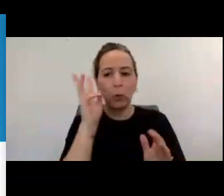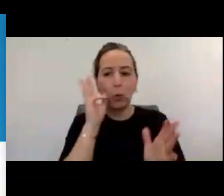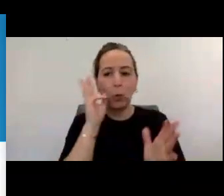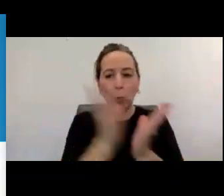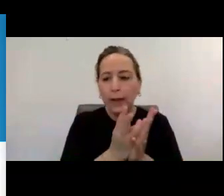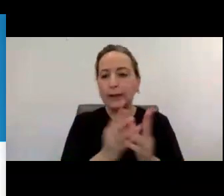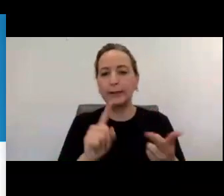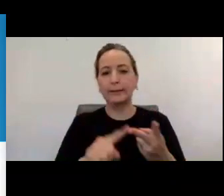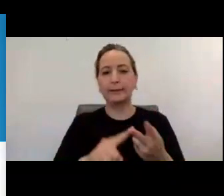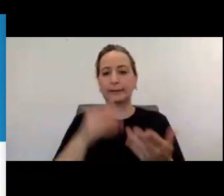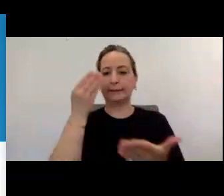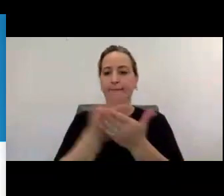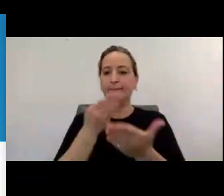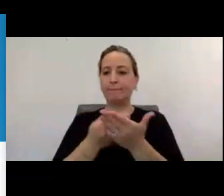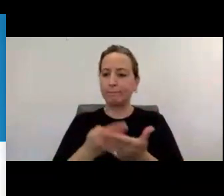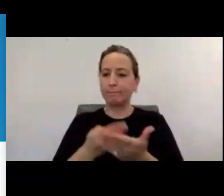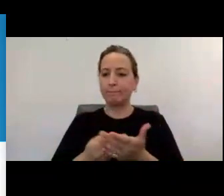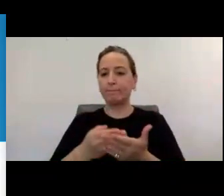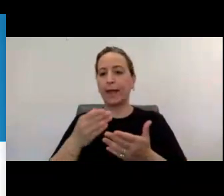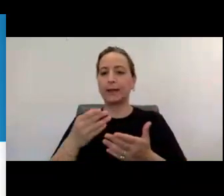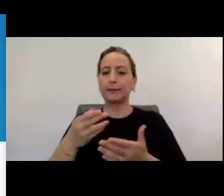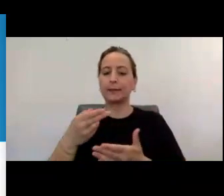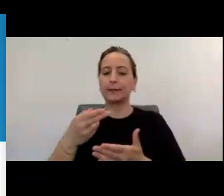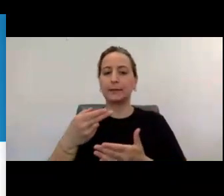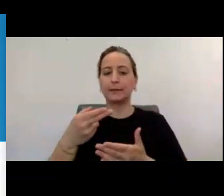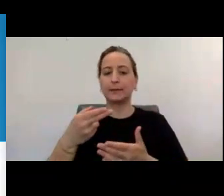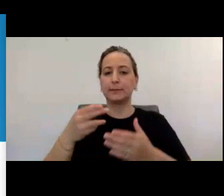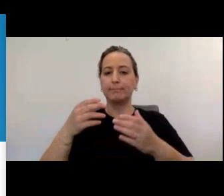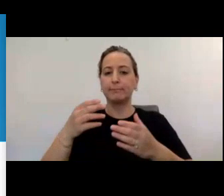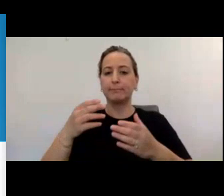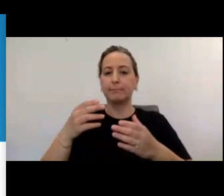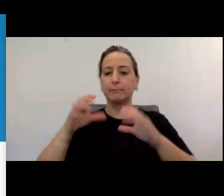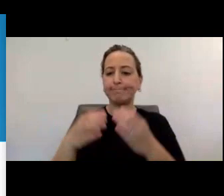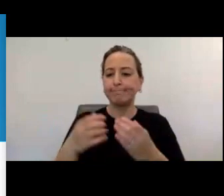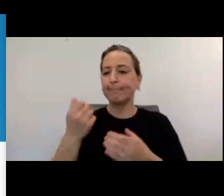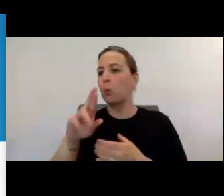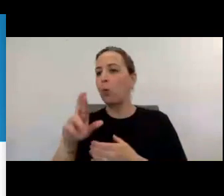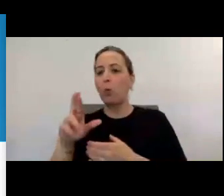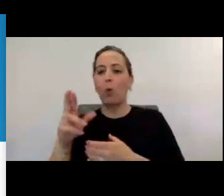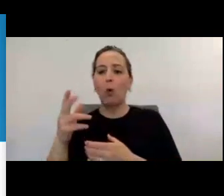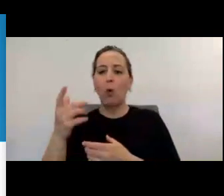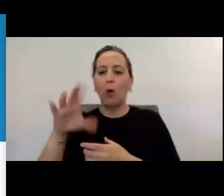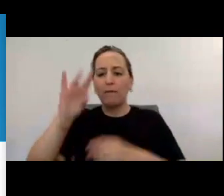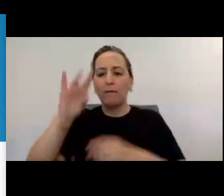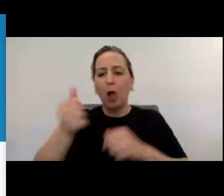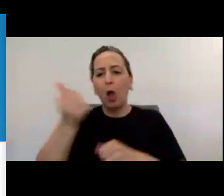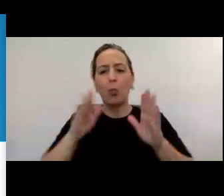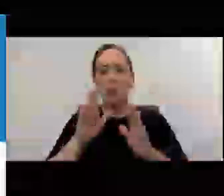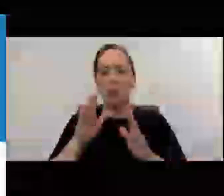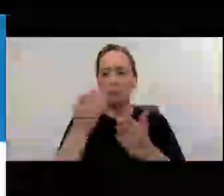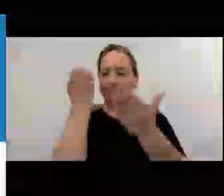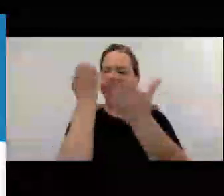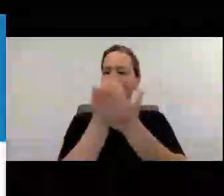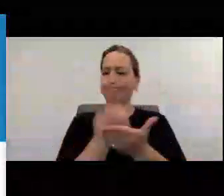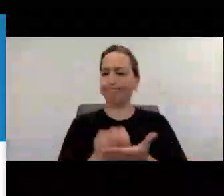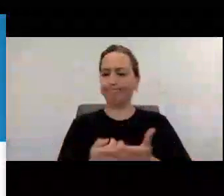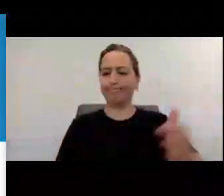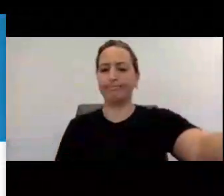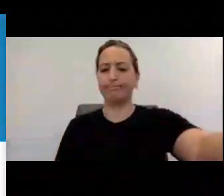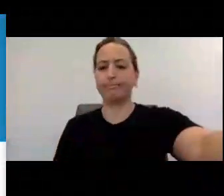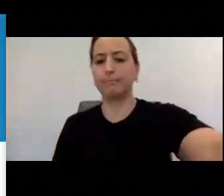fact-finding hearing, sometimes going on site to the property, and seeking other ways to obtain evidence. We do have